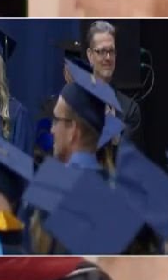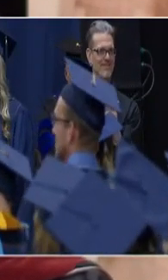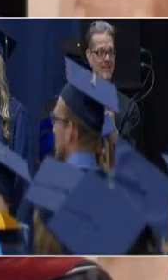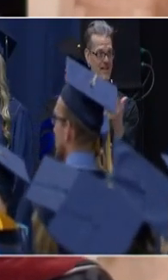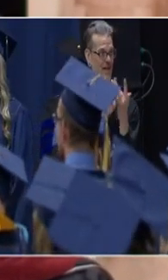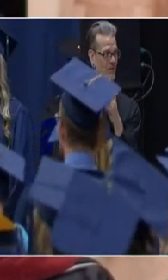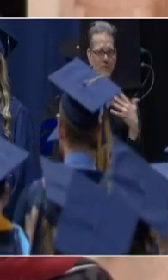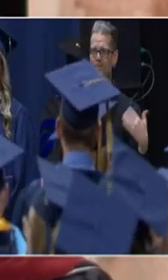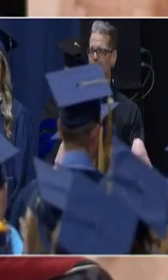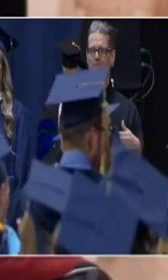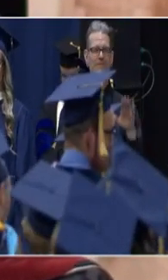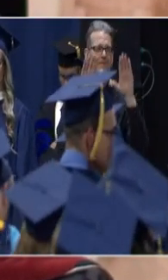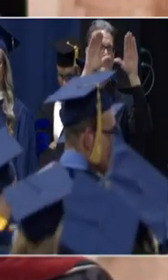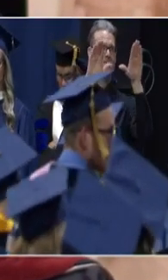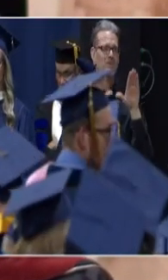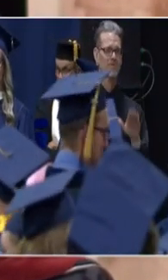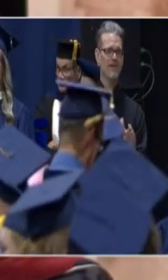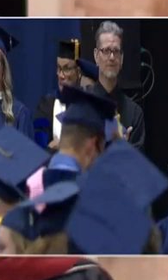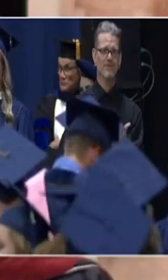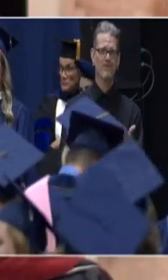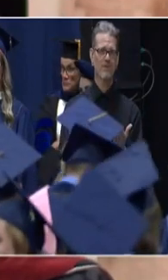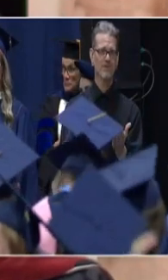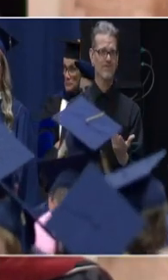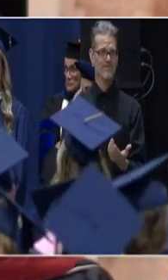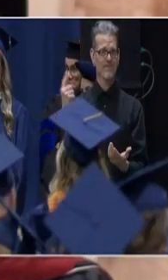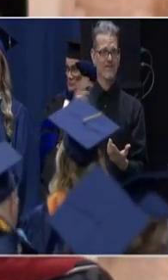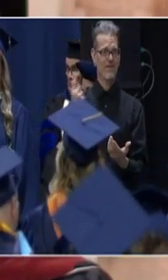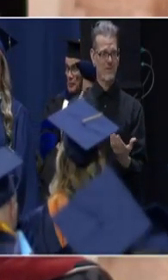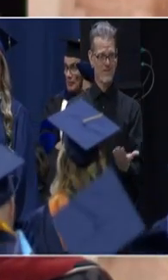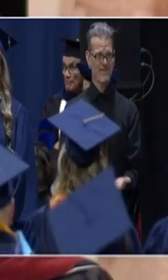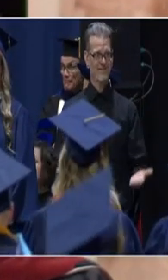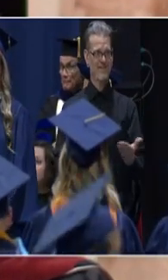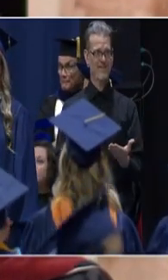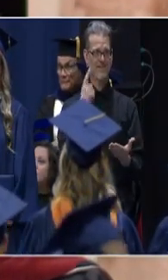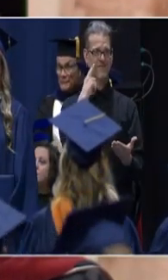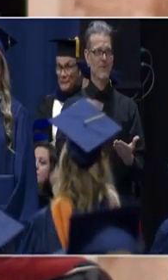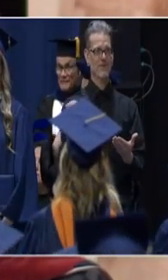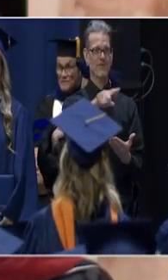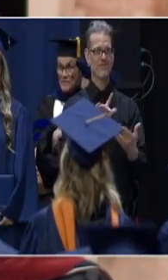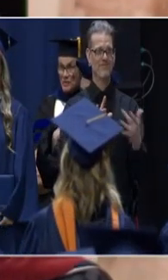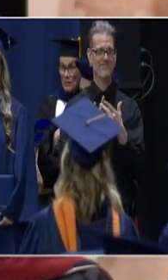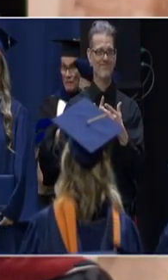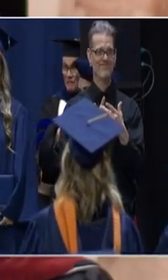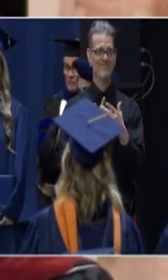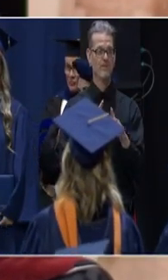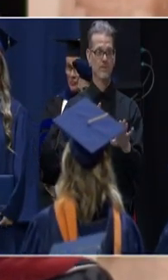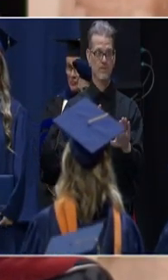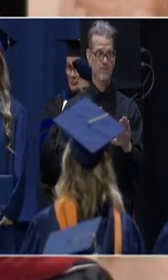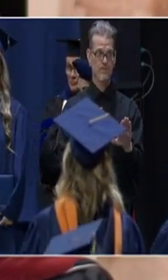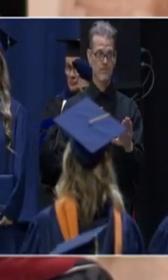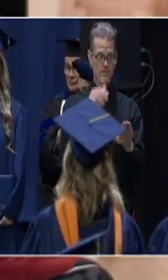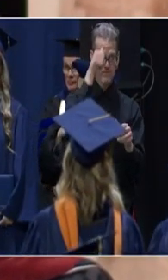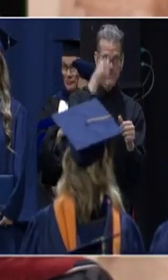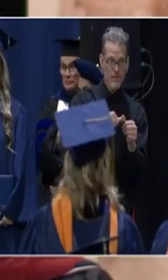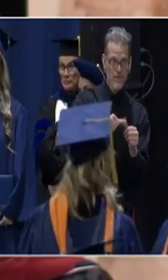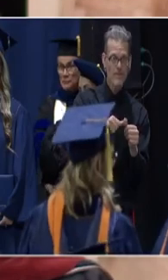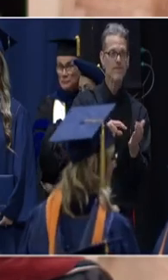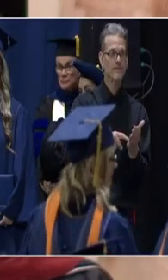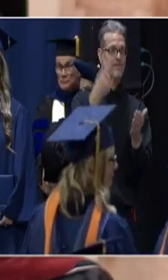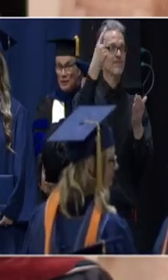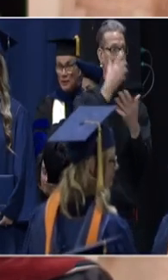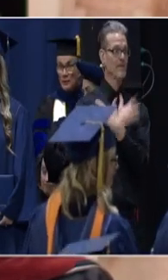tremendous resource that will always be there for you. So don't forget, once a bear,